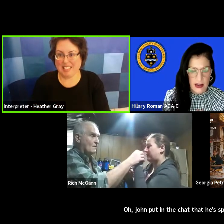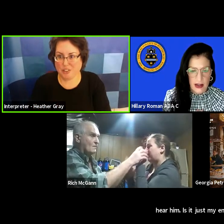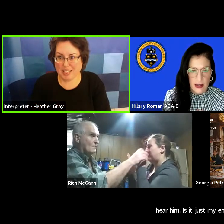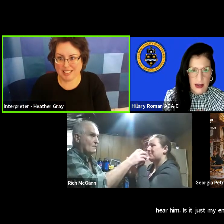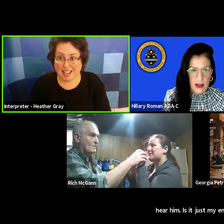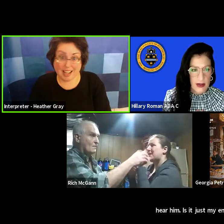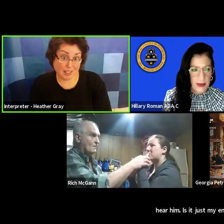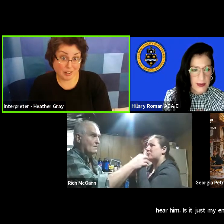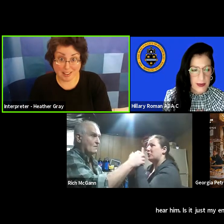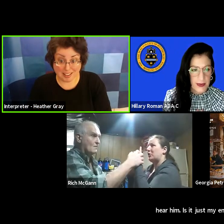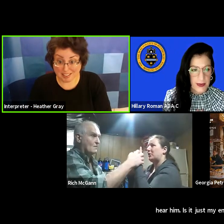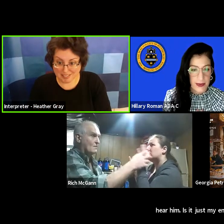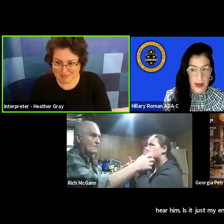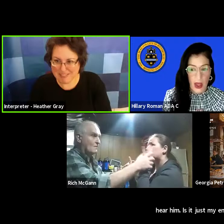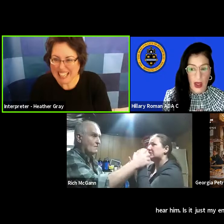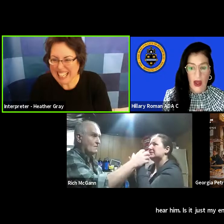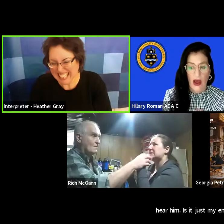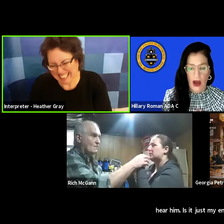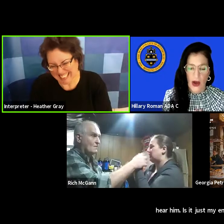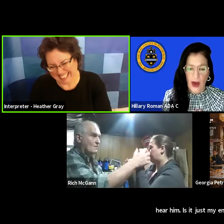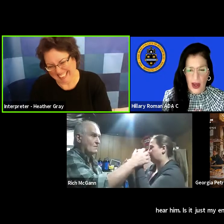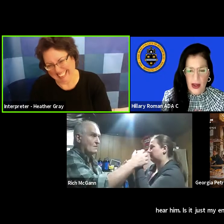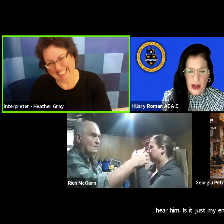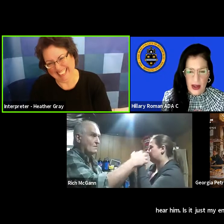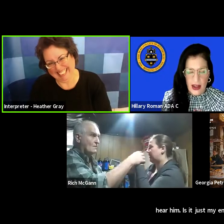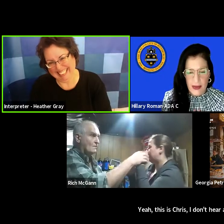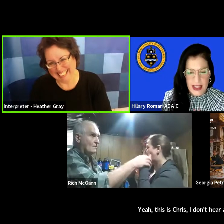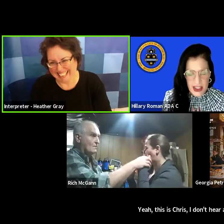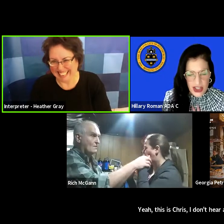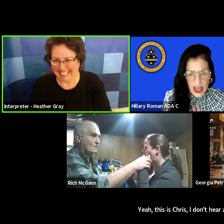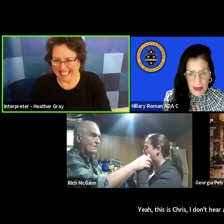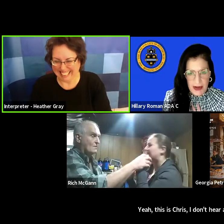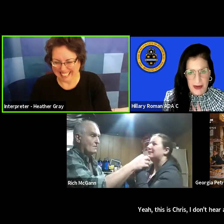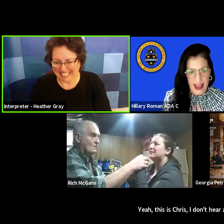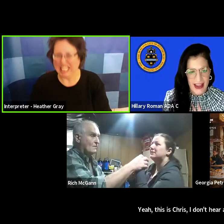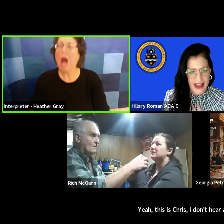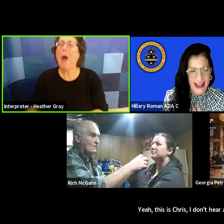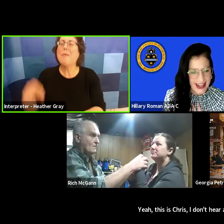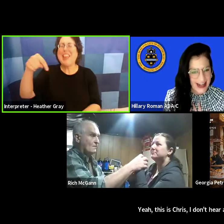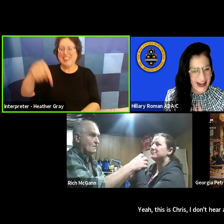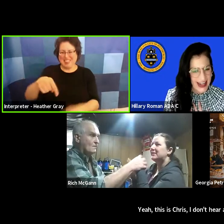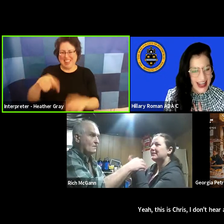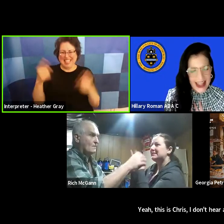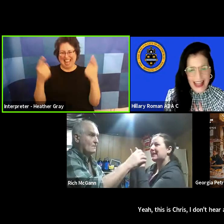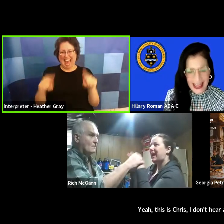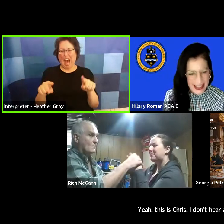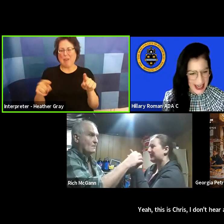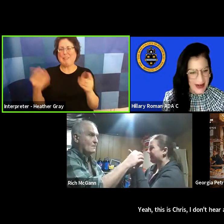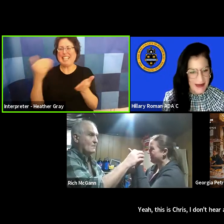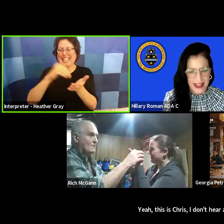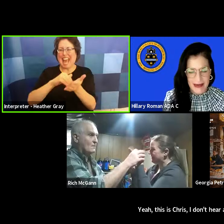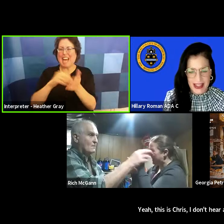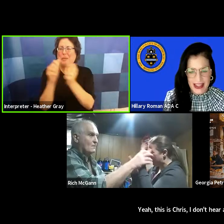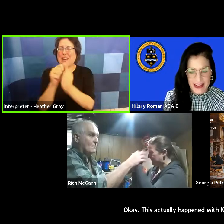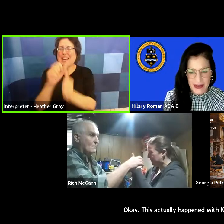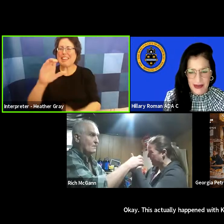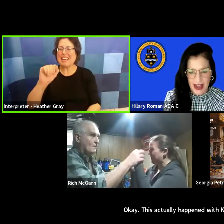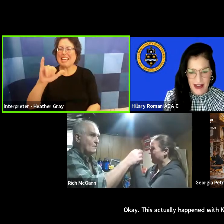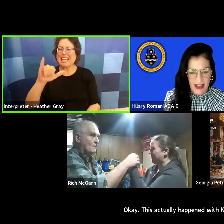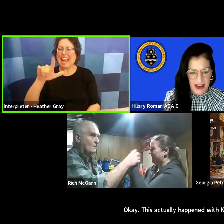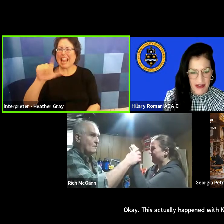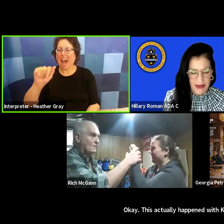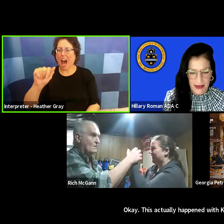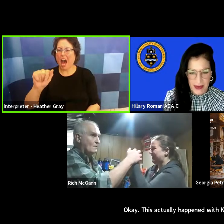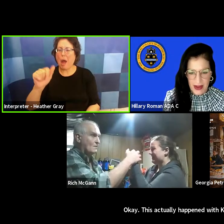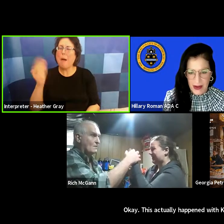Yeah, this is Chris. I don't hear anything. Okay. This actually happened with Kayla last time. Seems like there's some